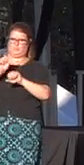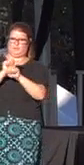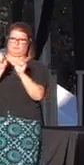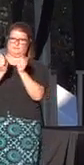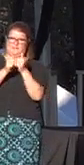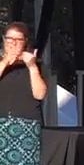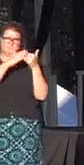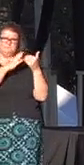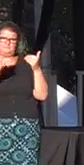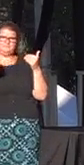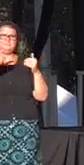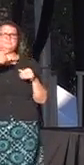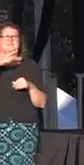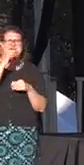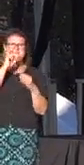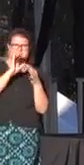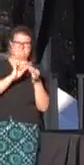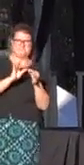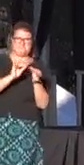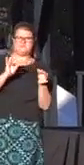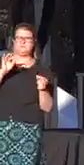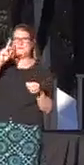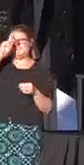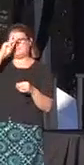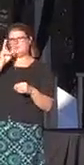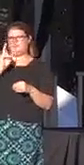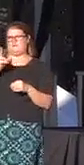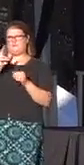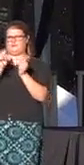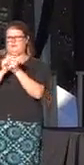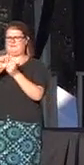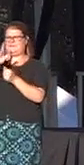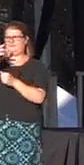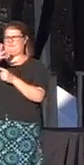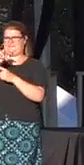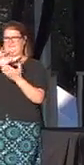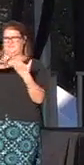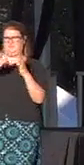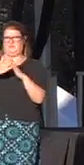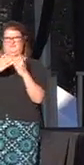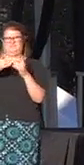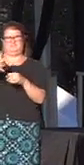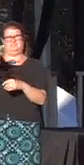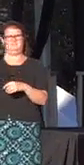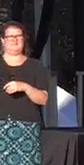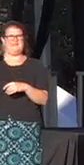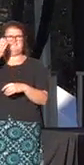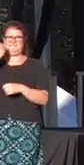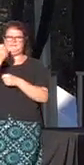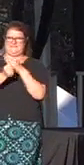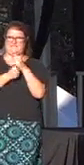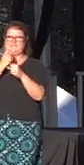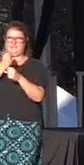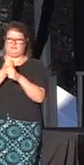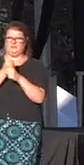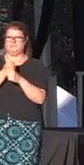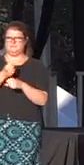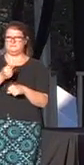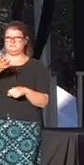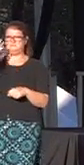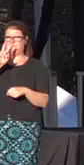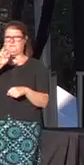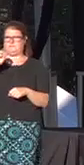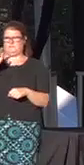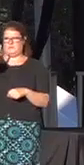forward. As Stephen mentioned, the Padres' history with the LGBT community goes back at least 15 years to 2001,